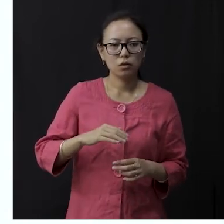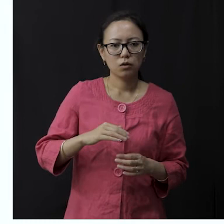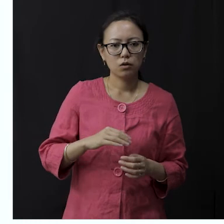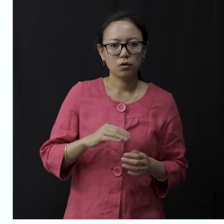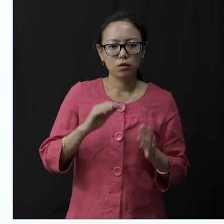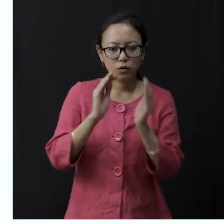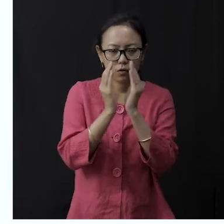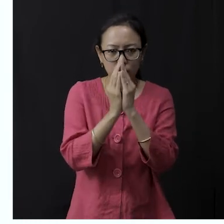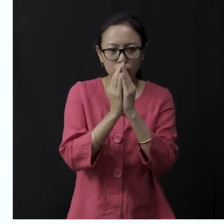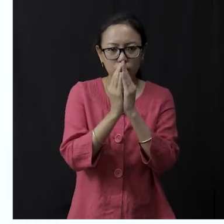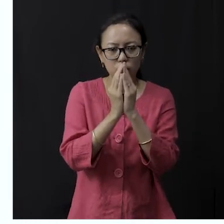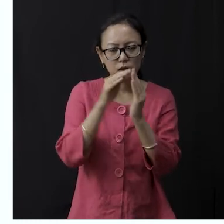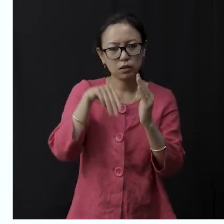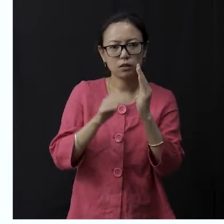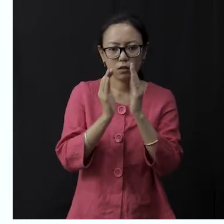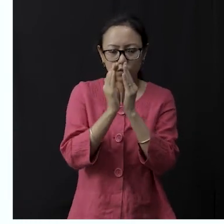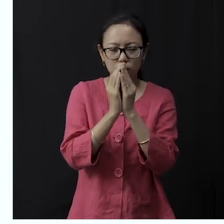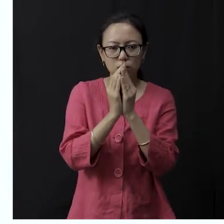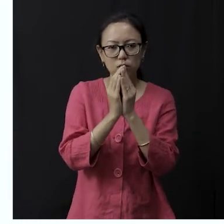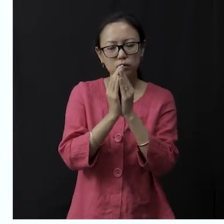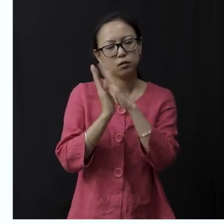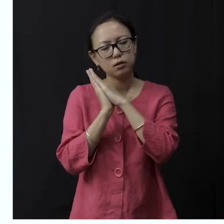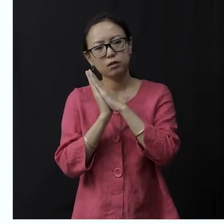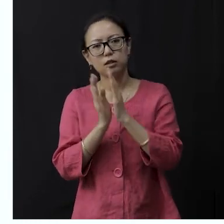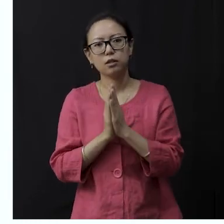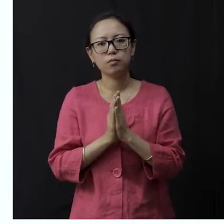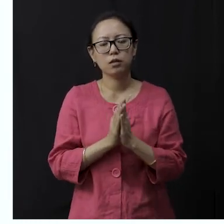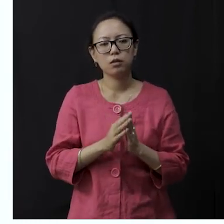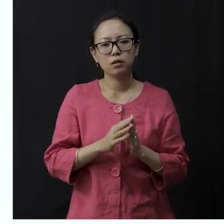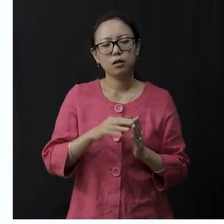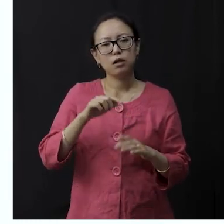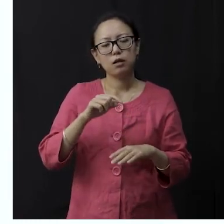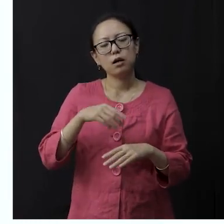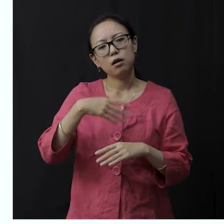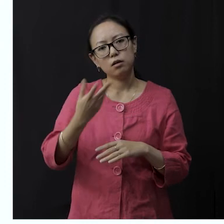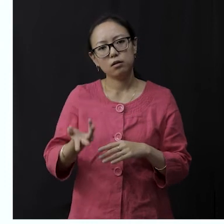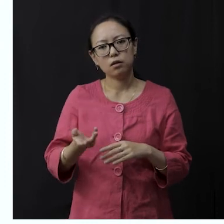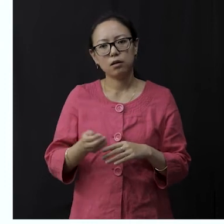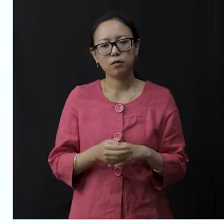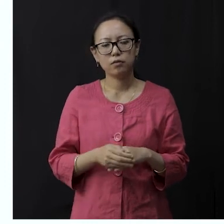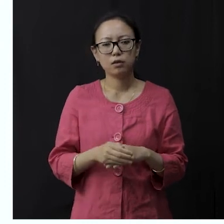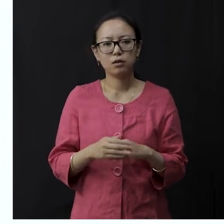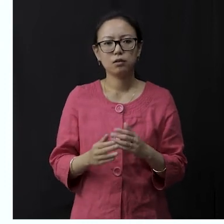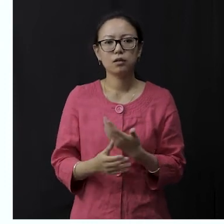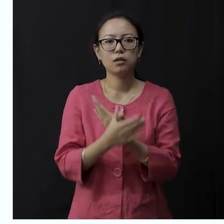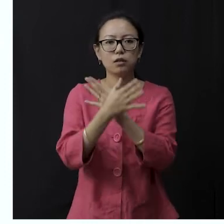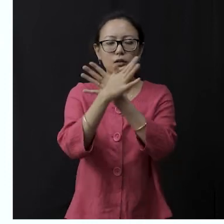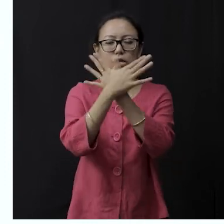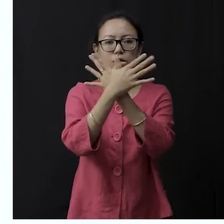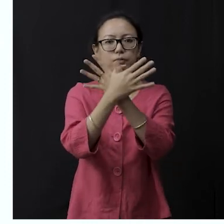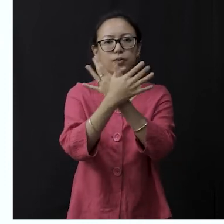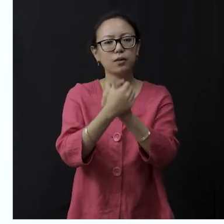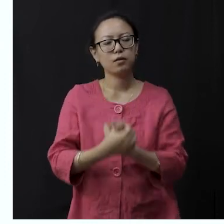the cocoon, to sleep, they come out with a beautiful color, right?